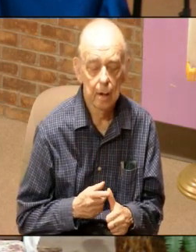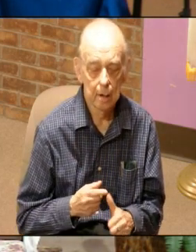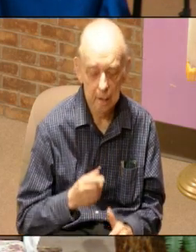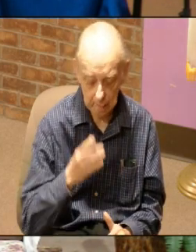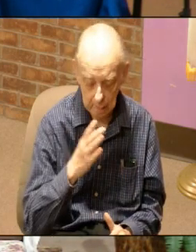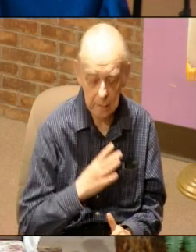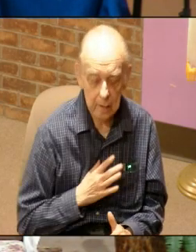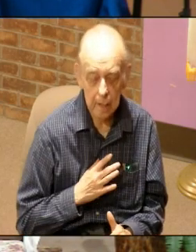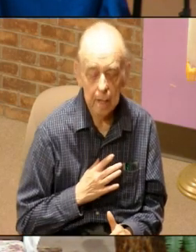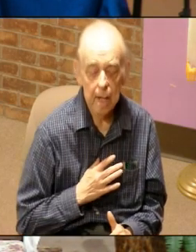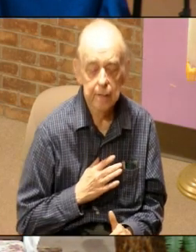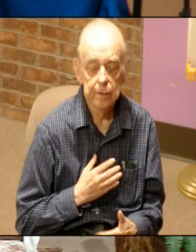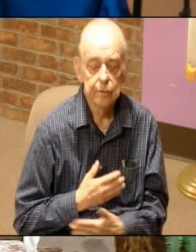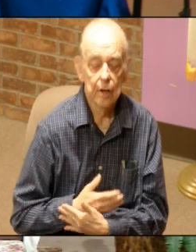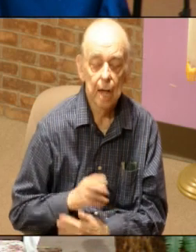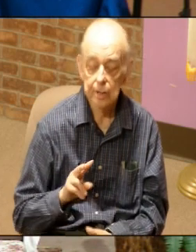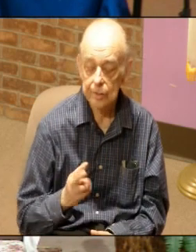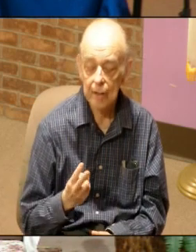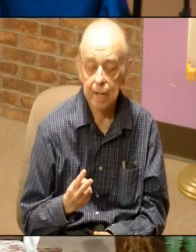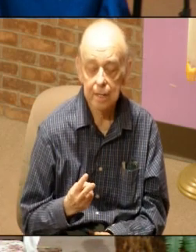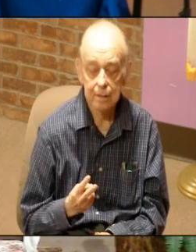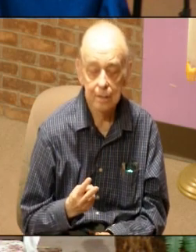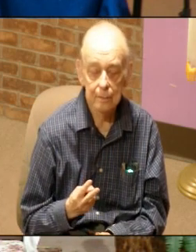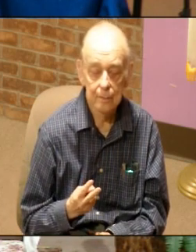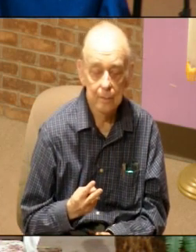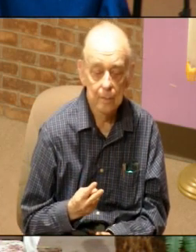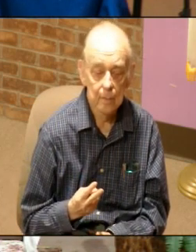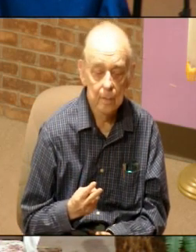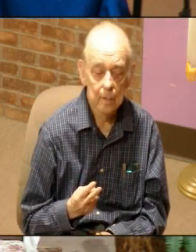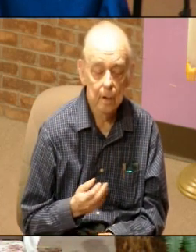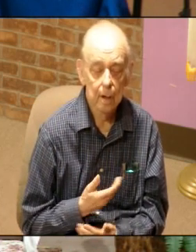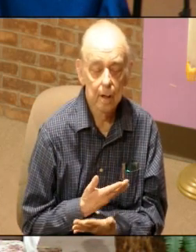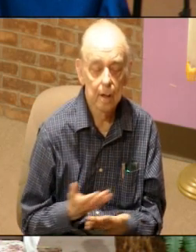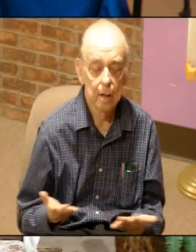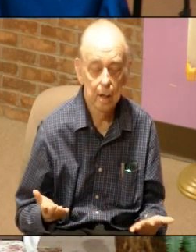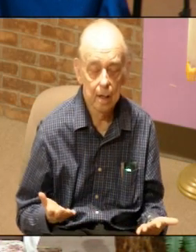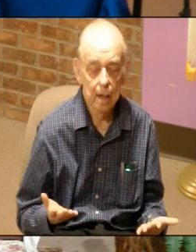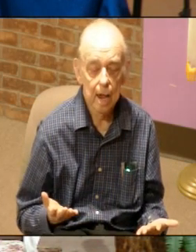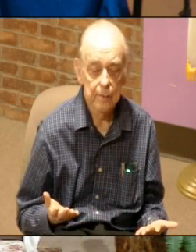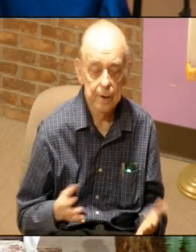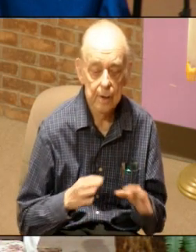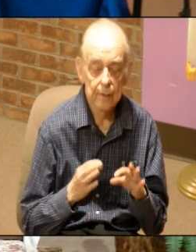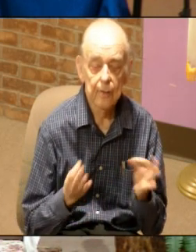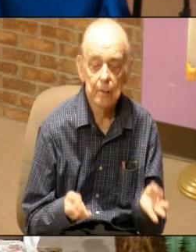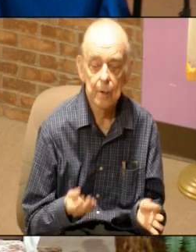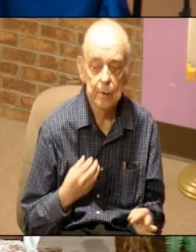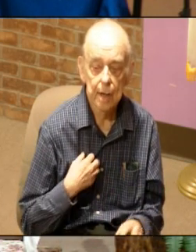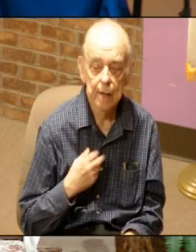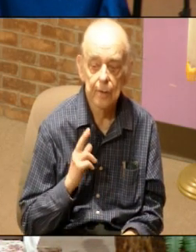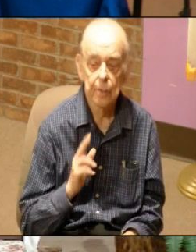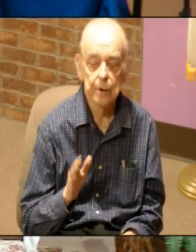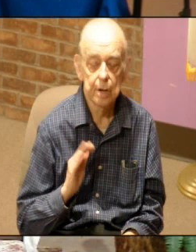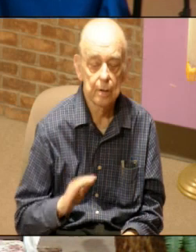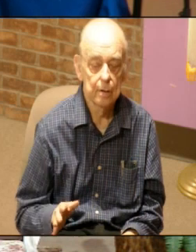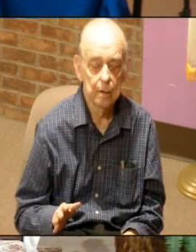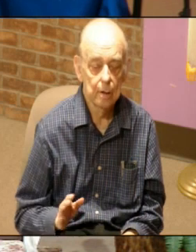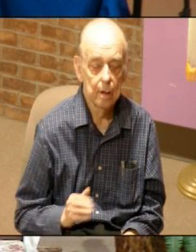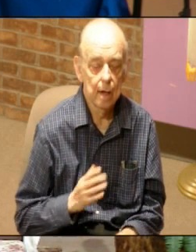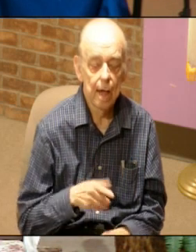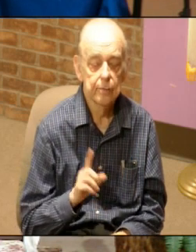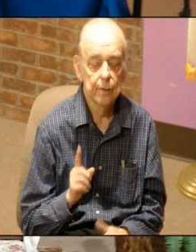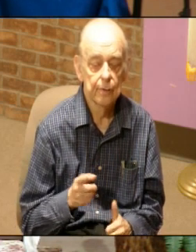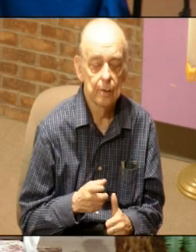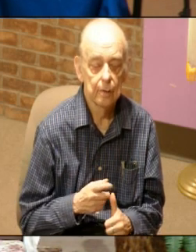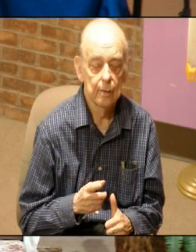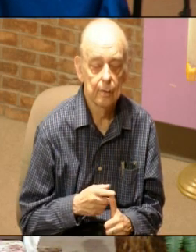a man had a child second, every family would only have three children. Because after the first